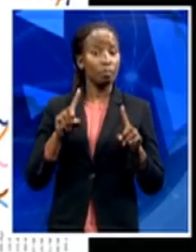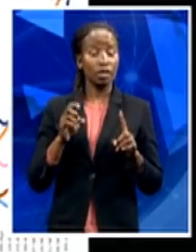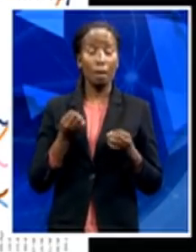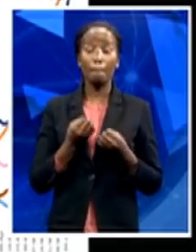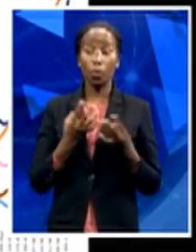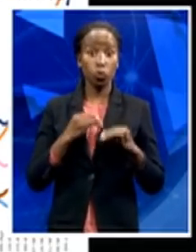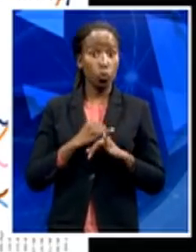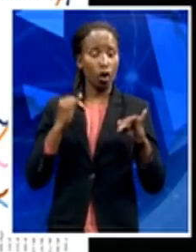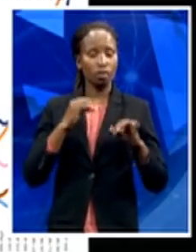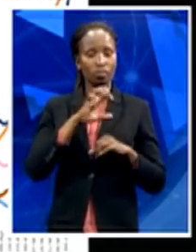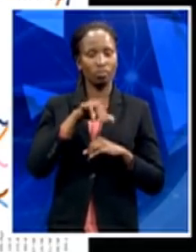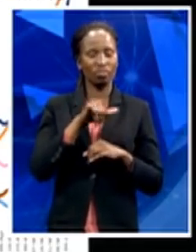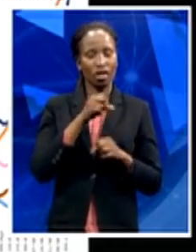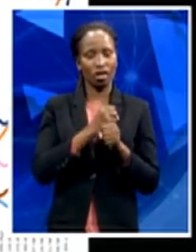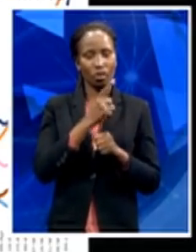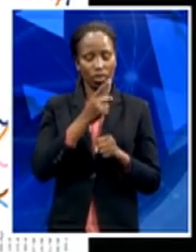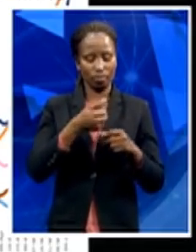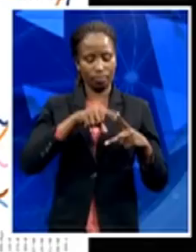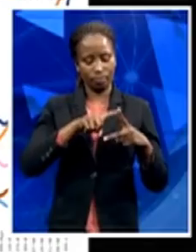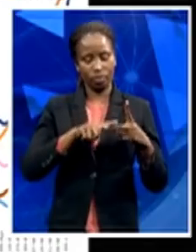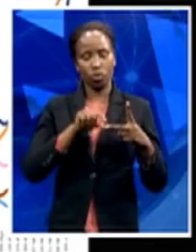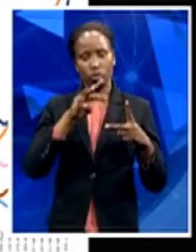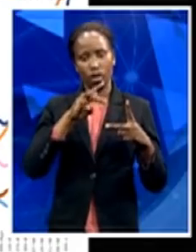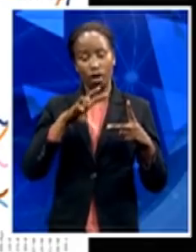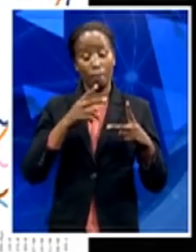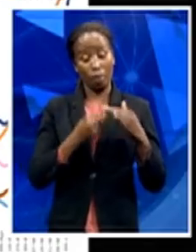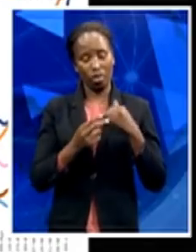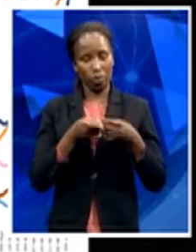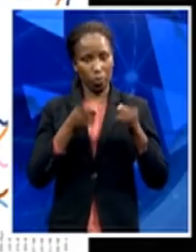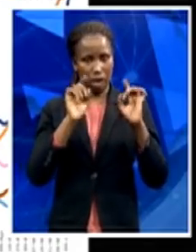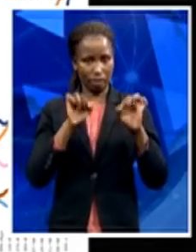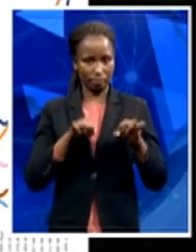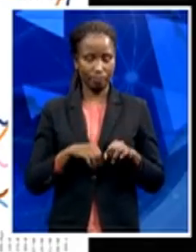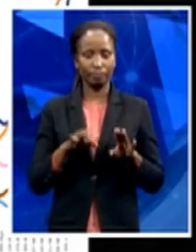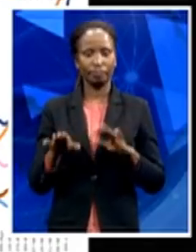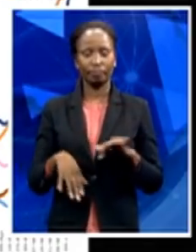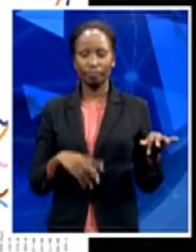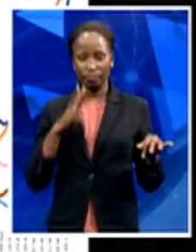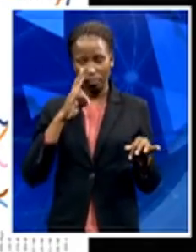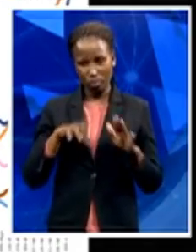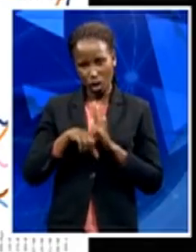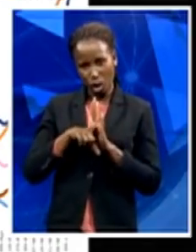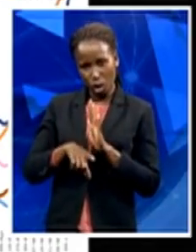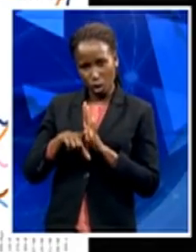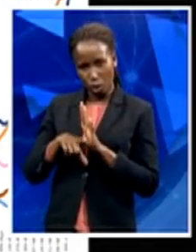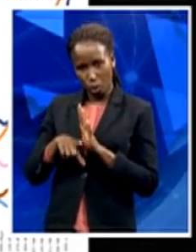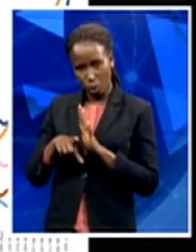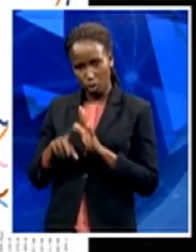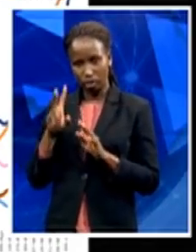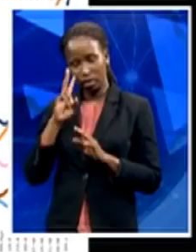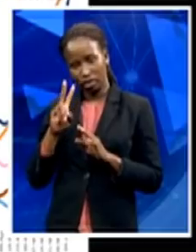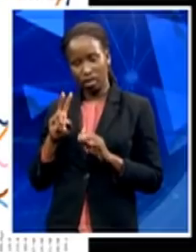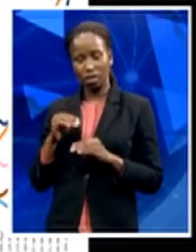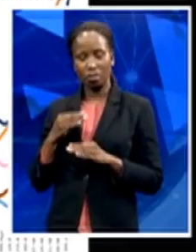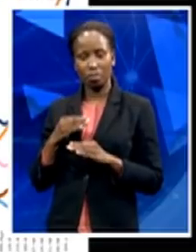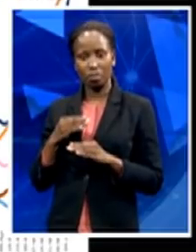by Western Cape. And then if you look at the lower burdened provinces, you can see that in terms of the provinces